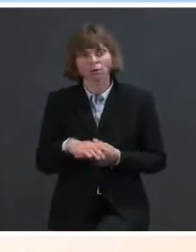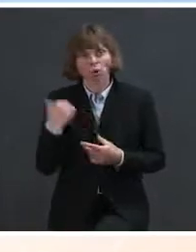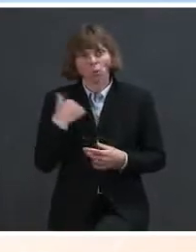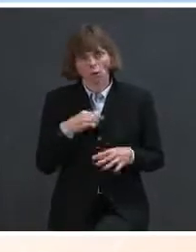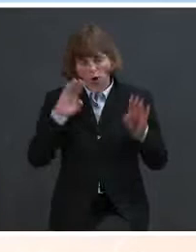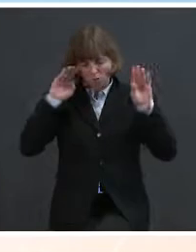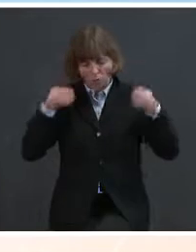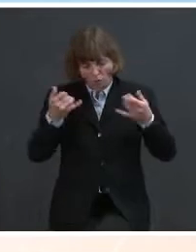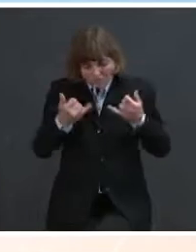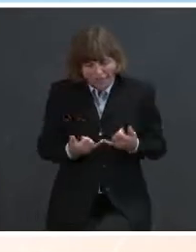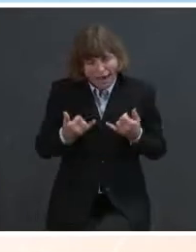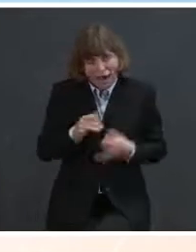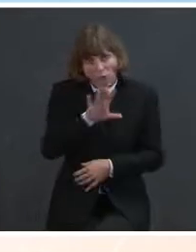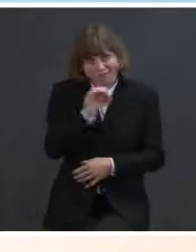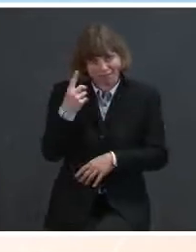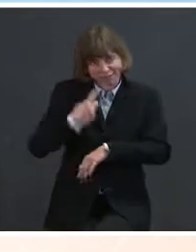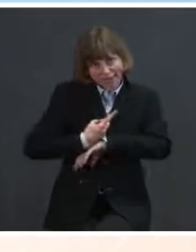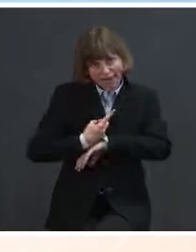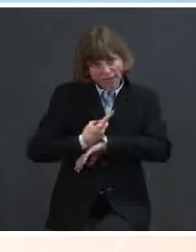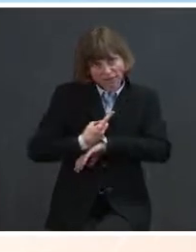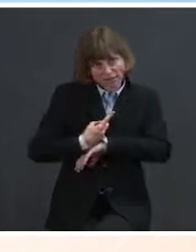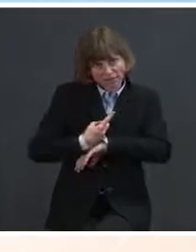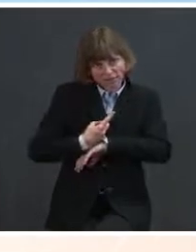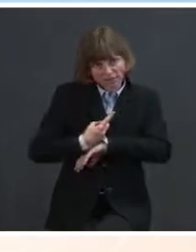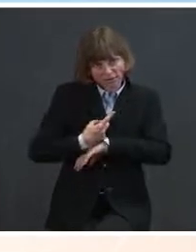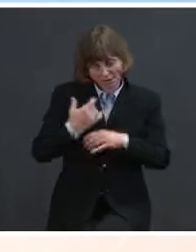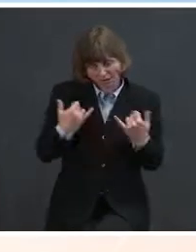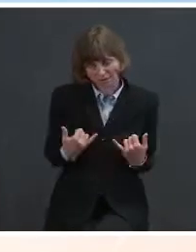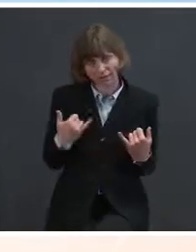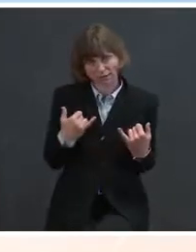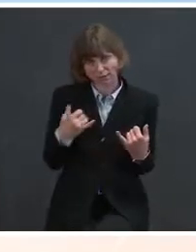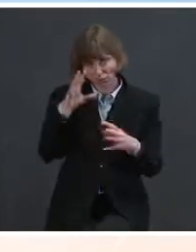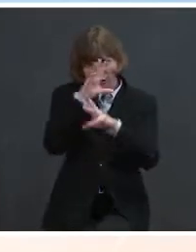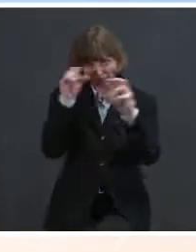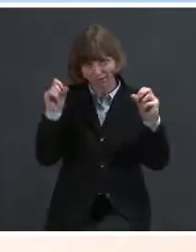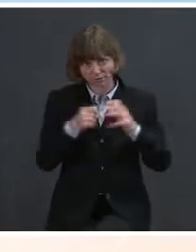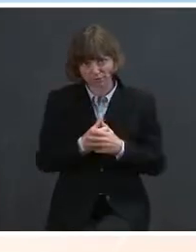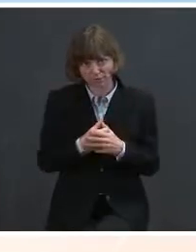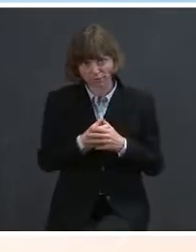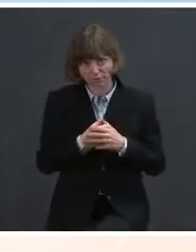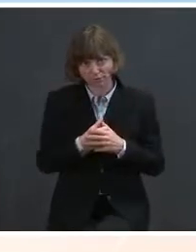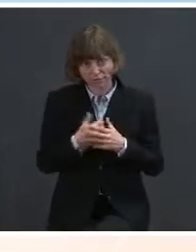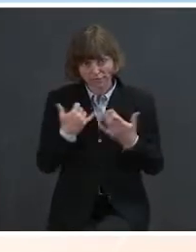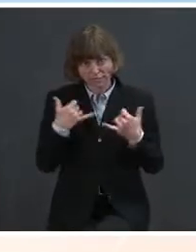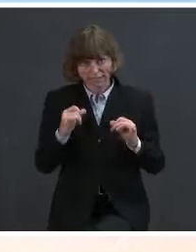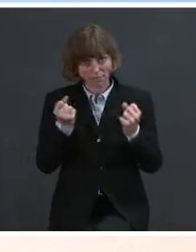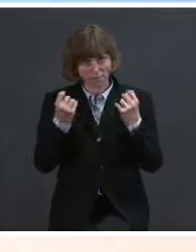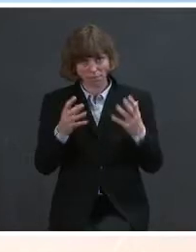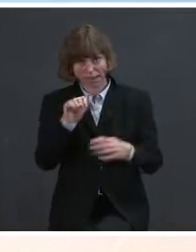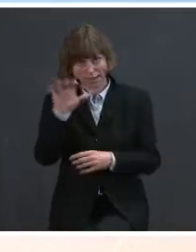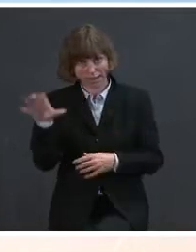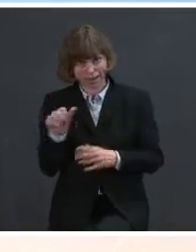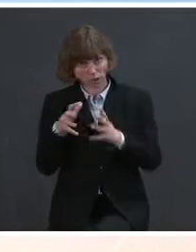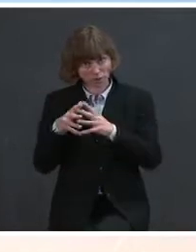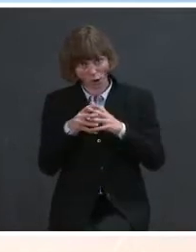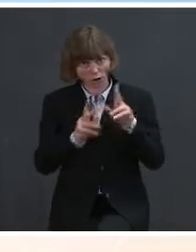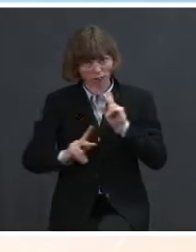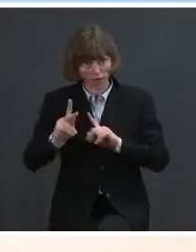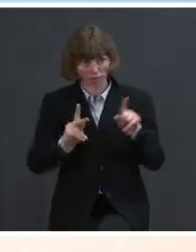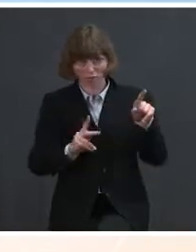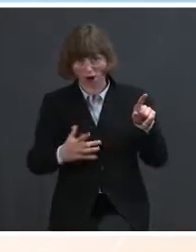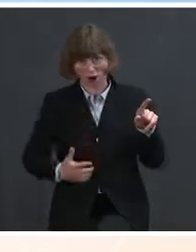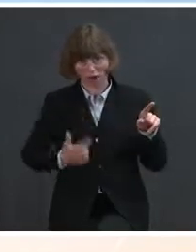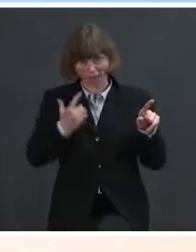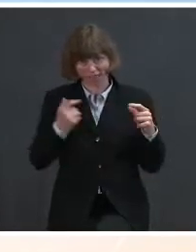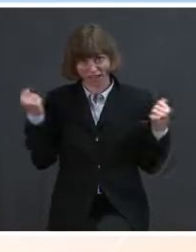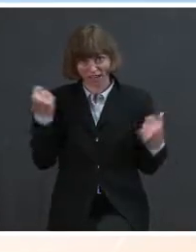50 days into an administration, where there are still many in the Asian American community still live with fear, still